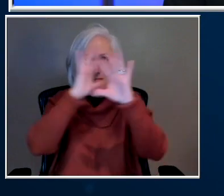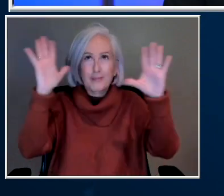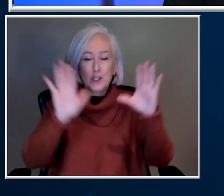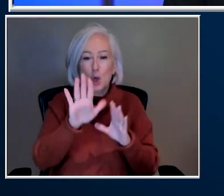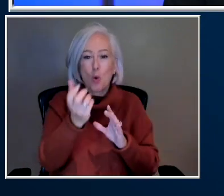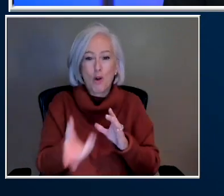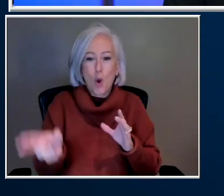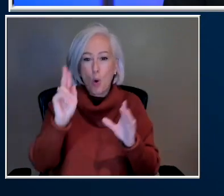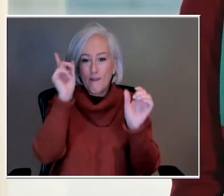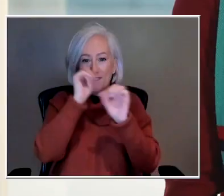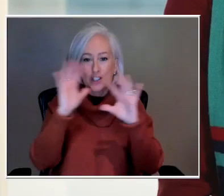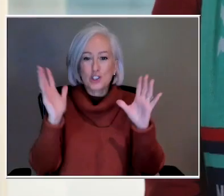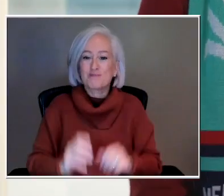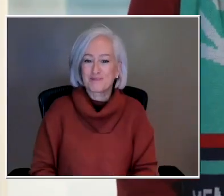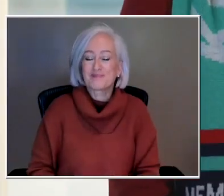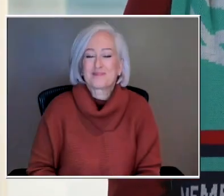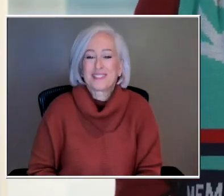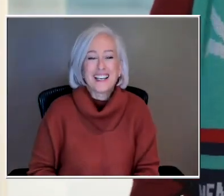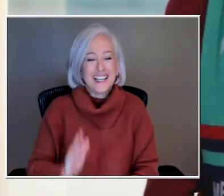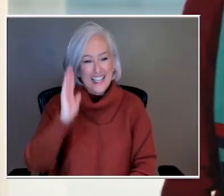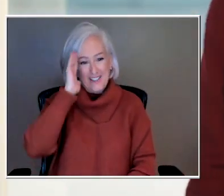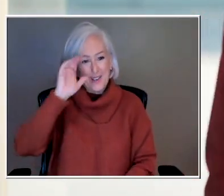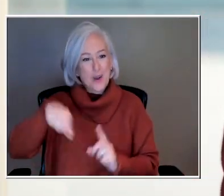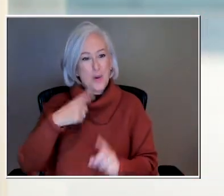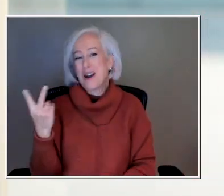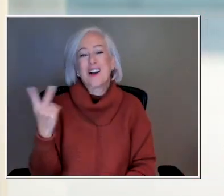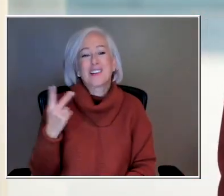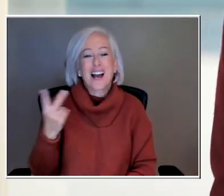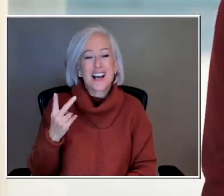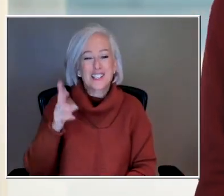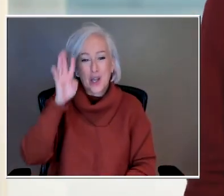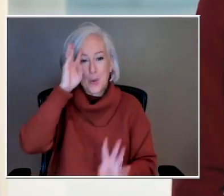I think if you know anything about us, we're creating our own vision,